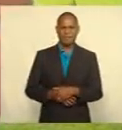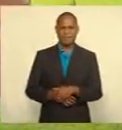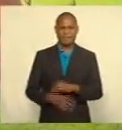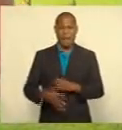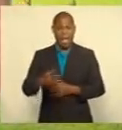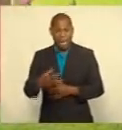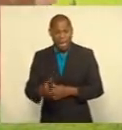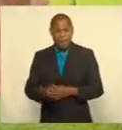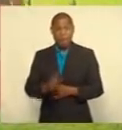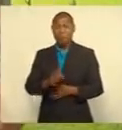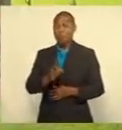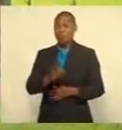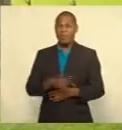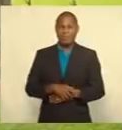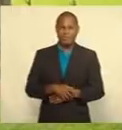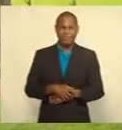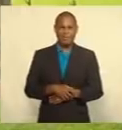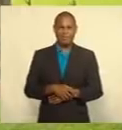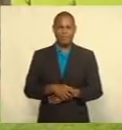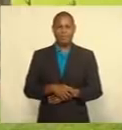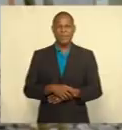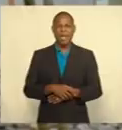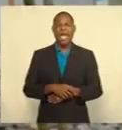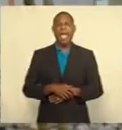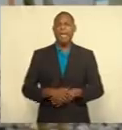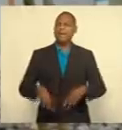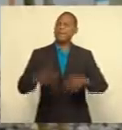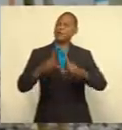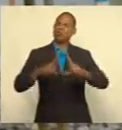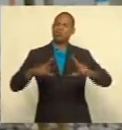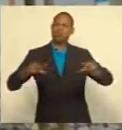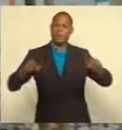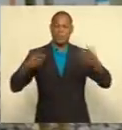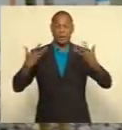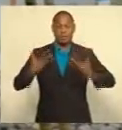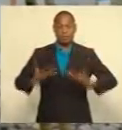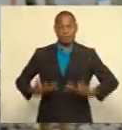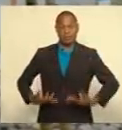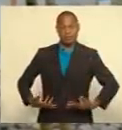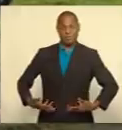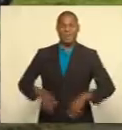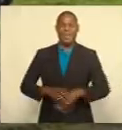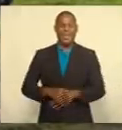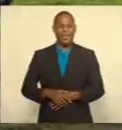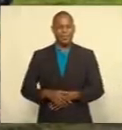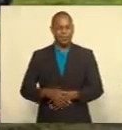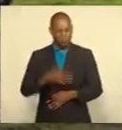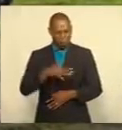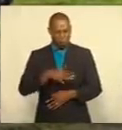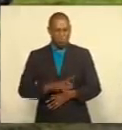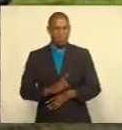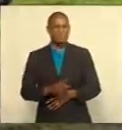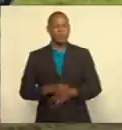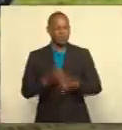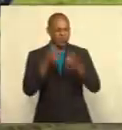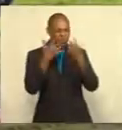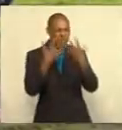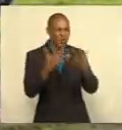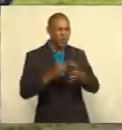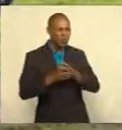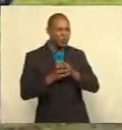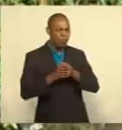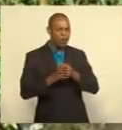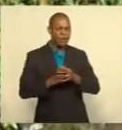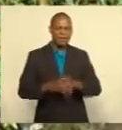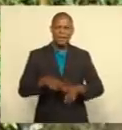of a Japanese costume because I wanted to pay tribute to my Genesis friends that I had an amazing